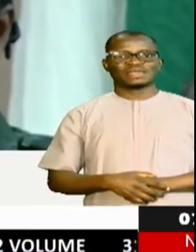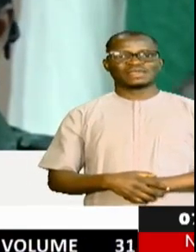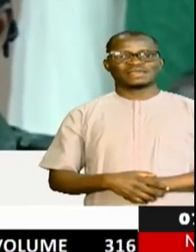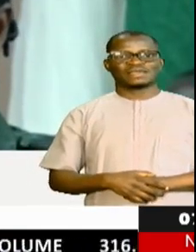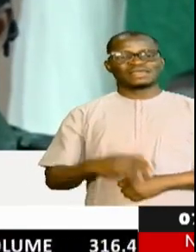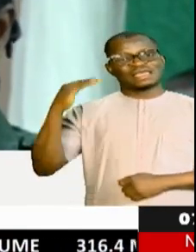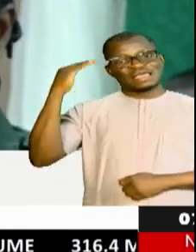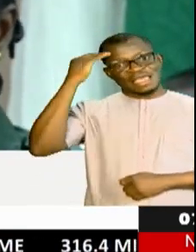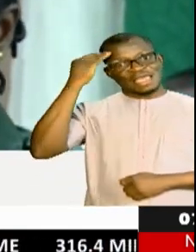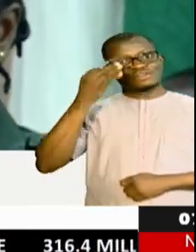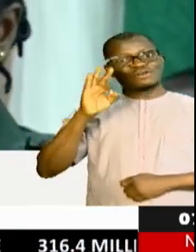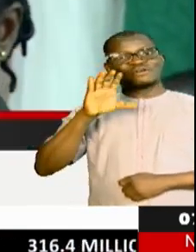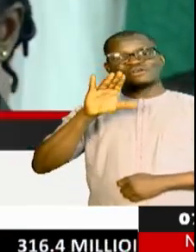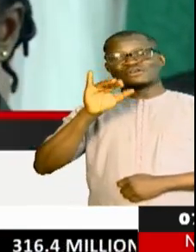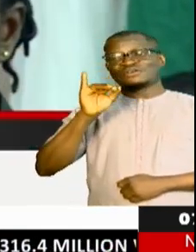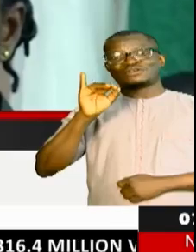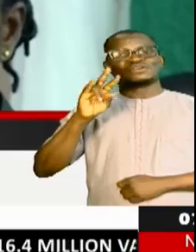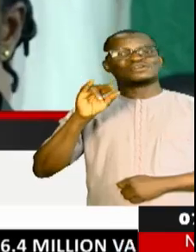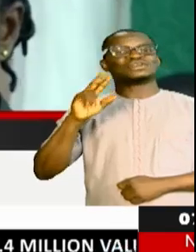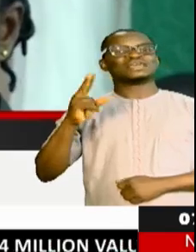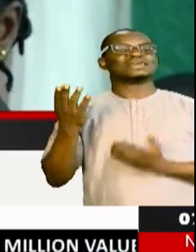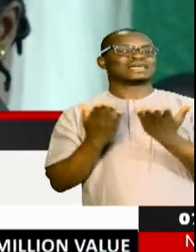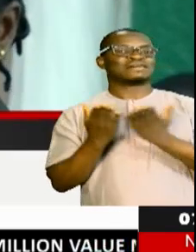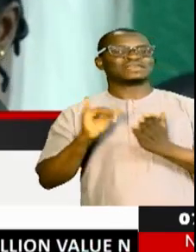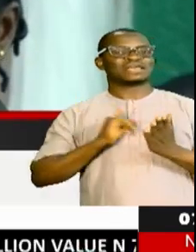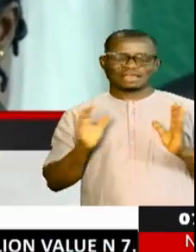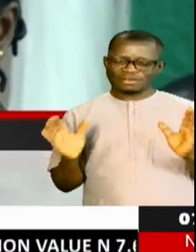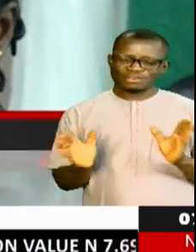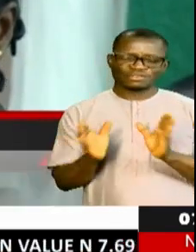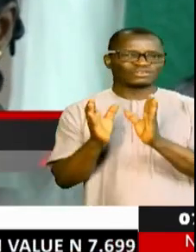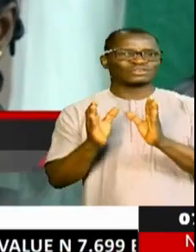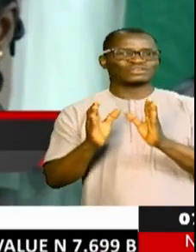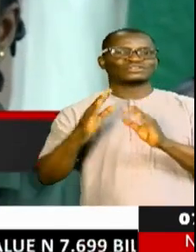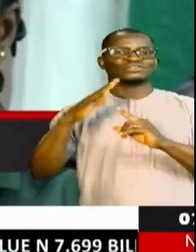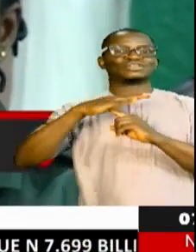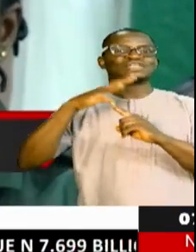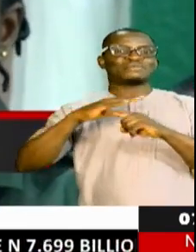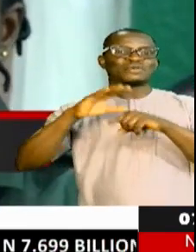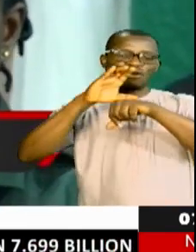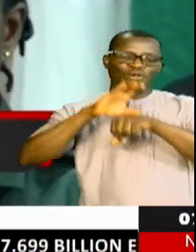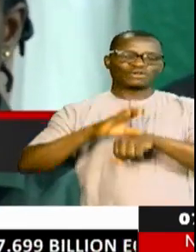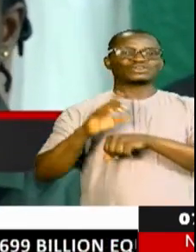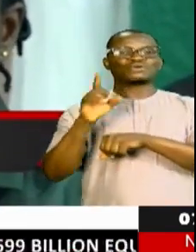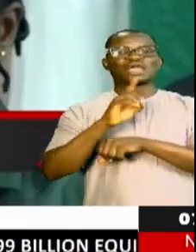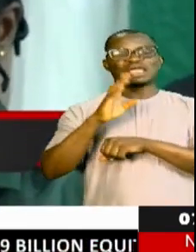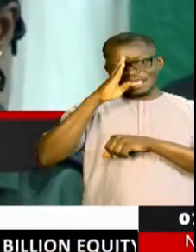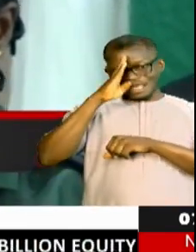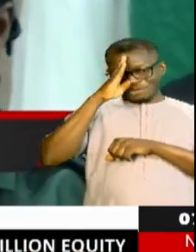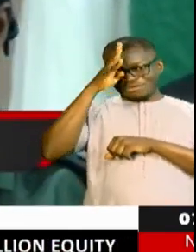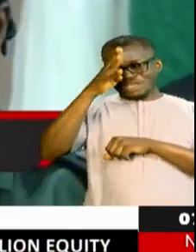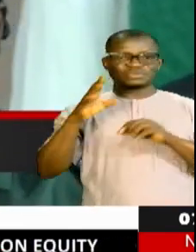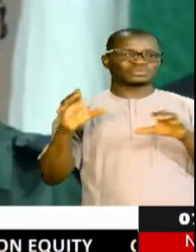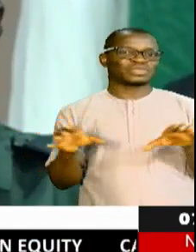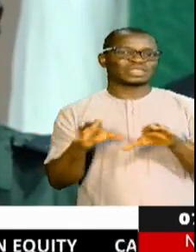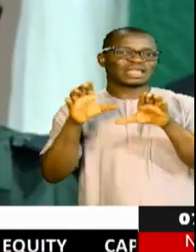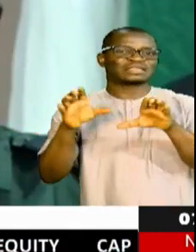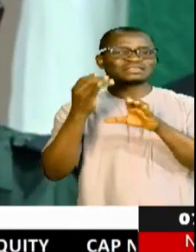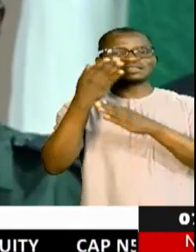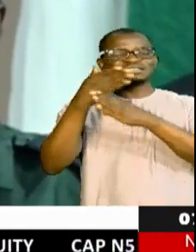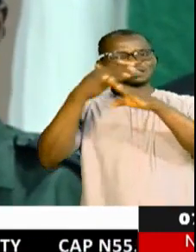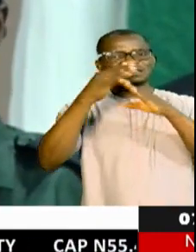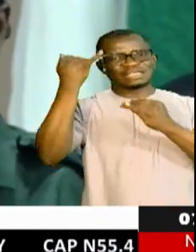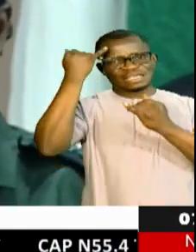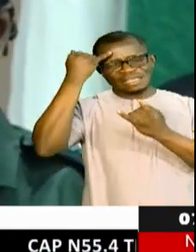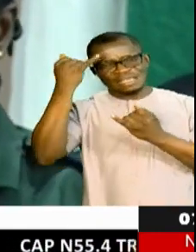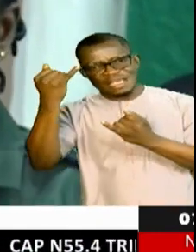service, I urge you to champion a culture where innovation and actionable ideas